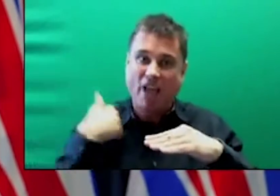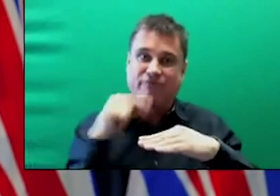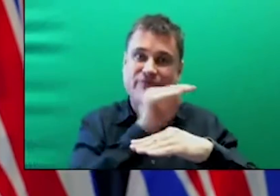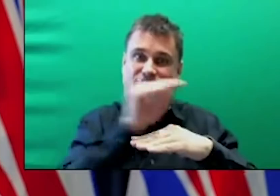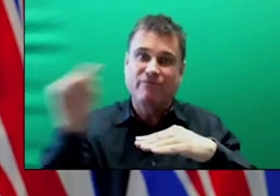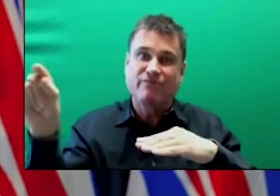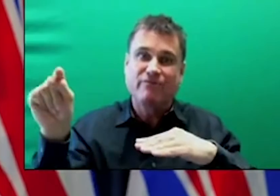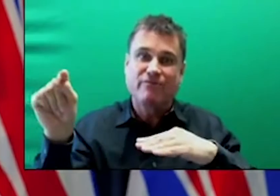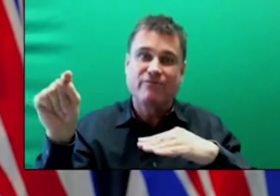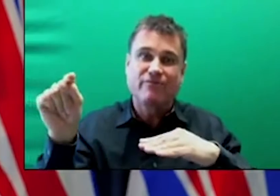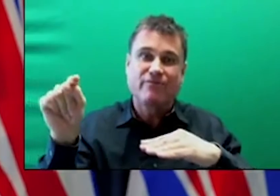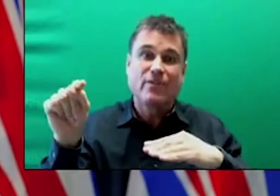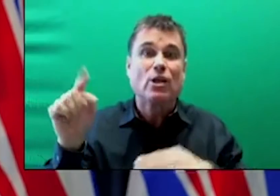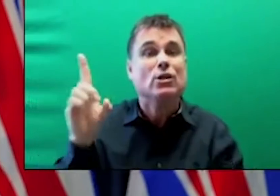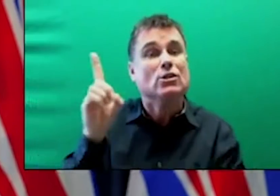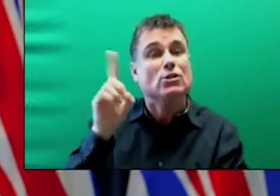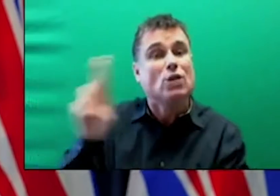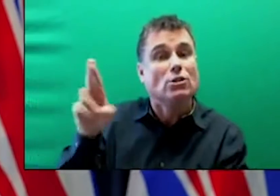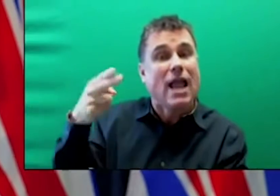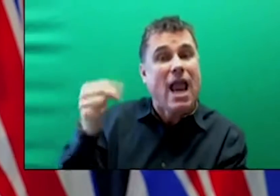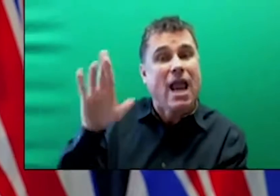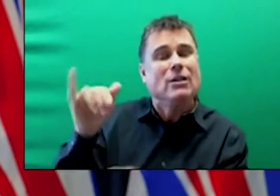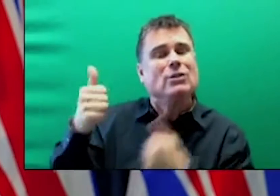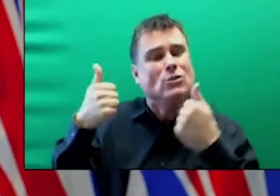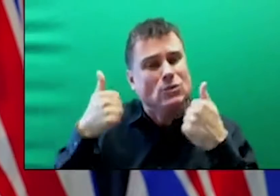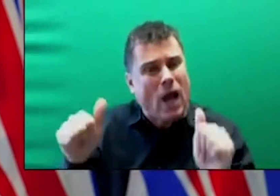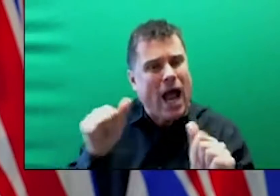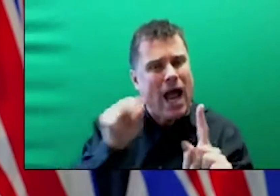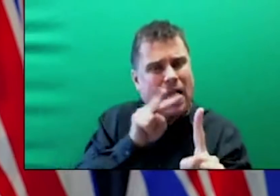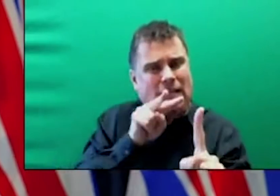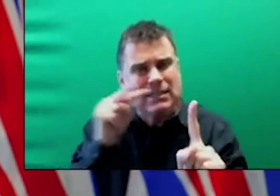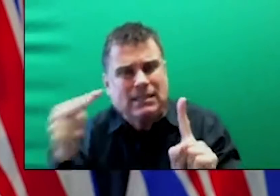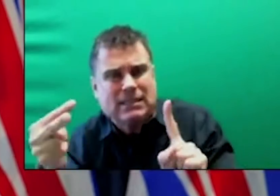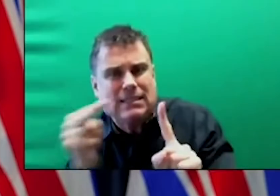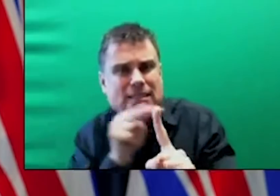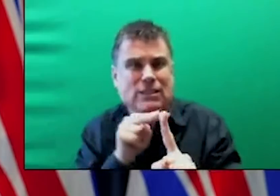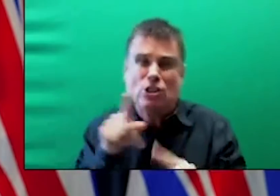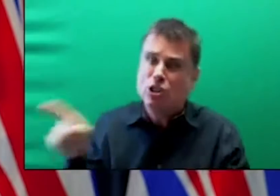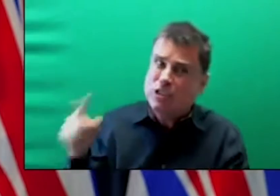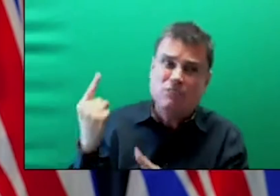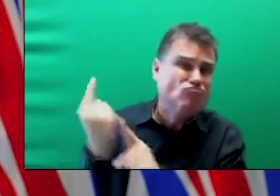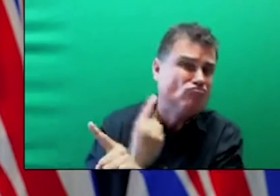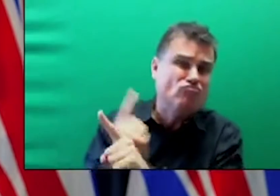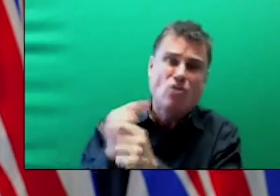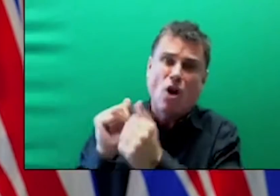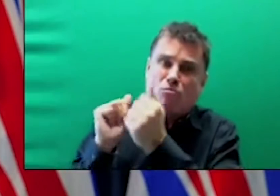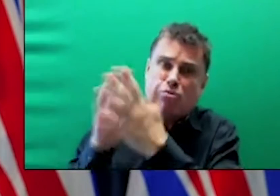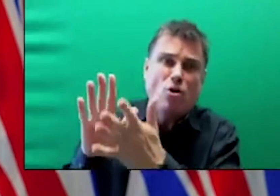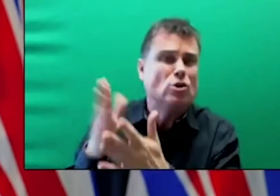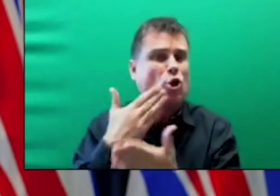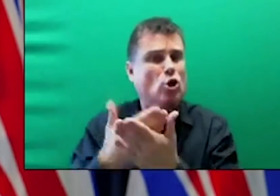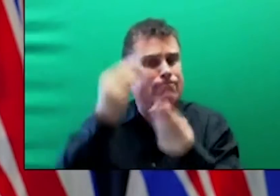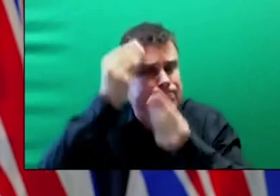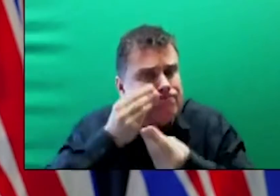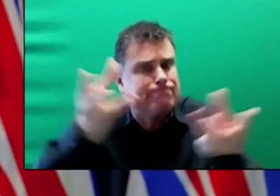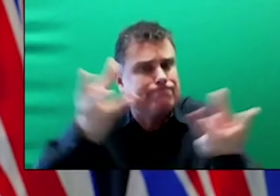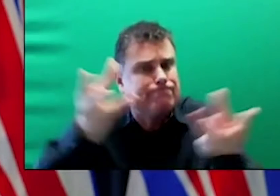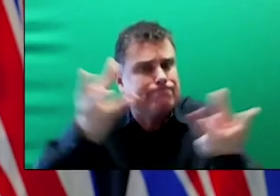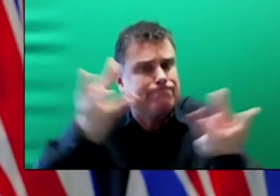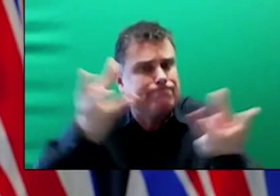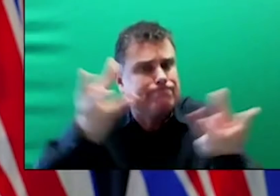Minister in his most recent comments over the past couple of weeks has been appealing to all Canadians to stay in place. If you don't need to